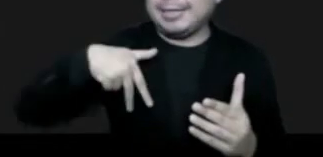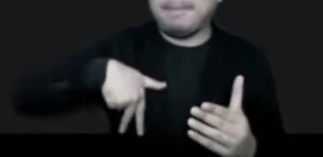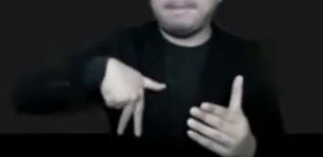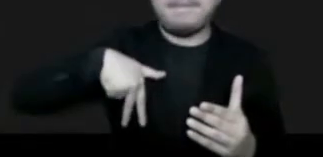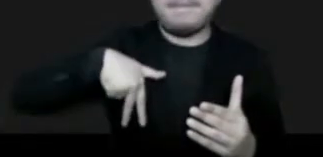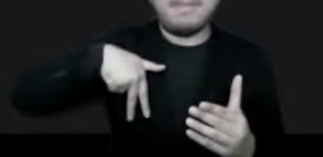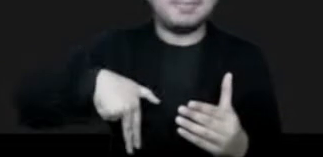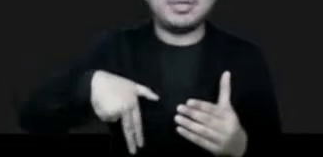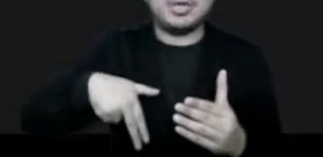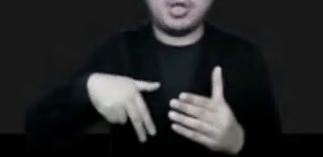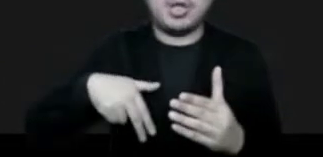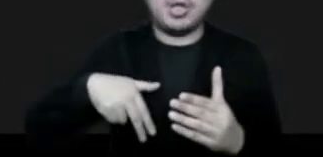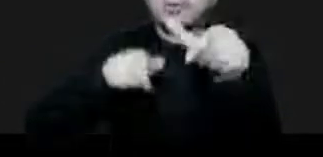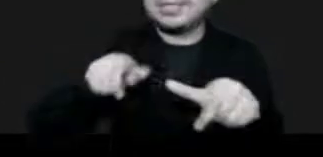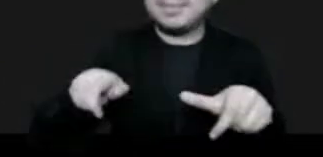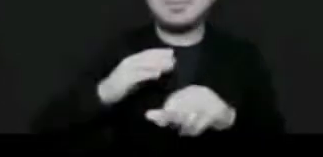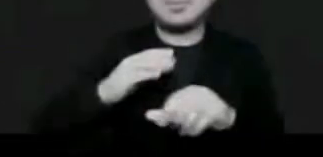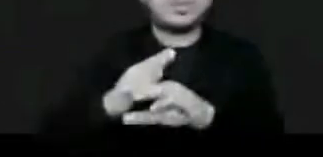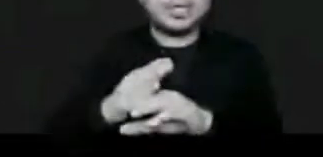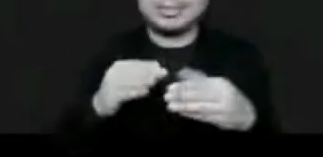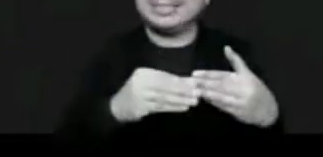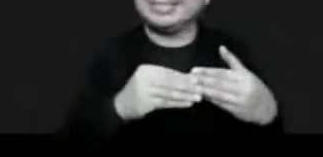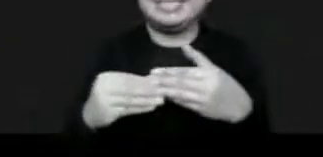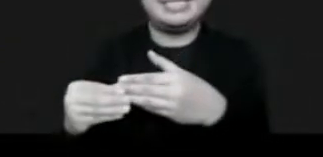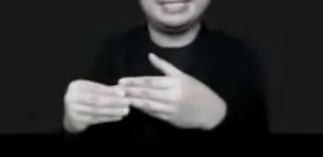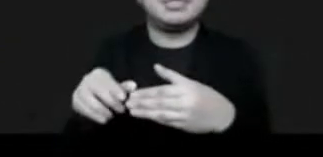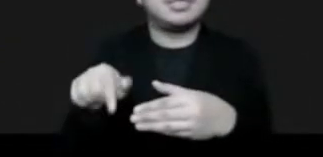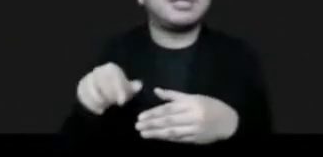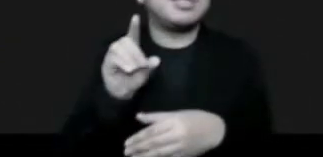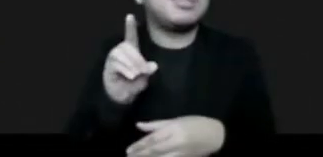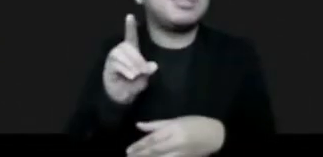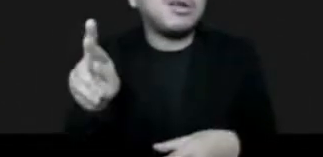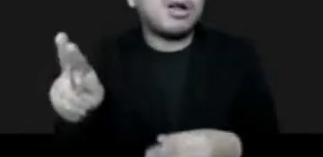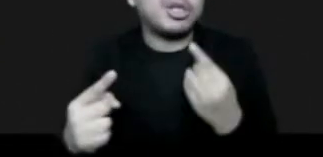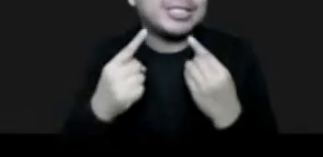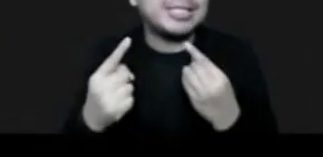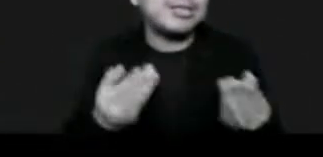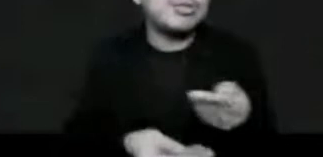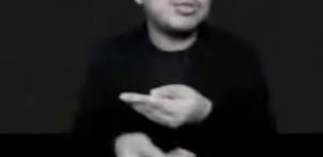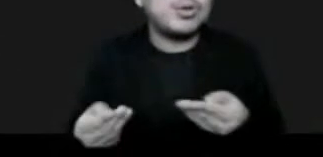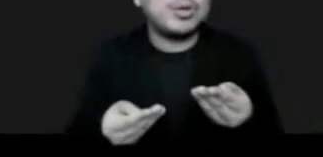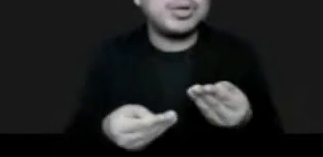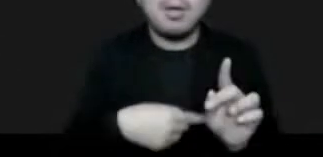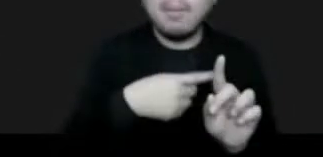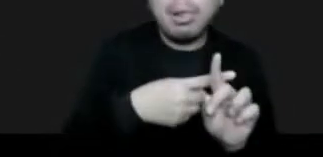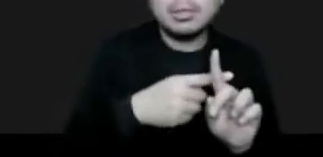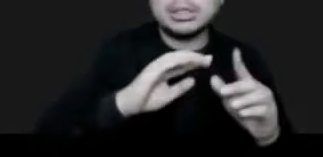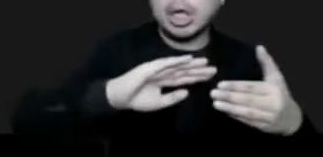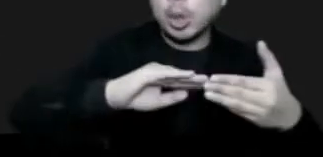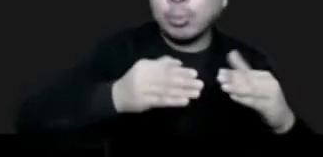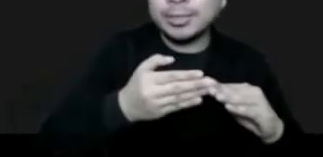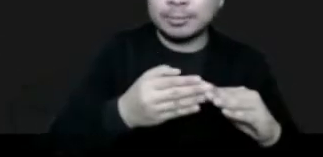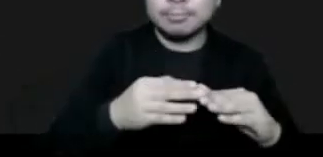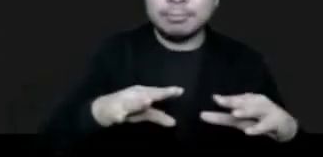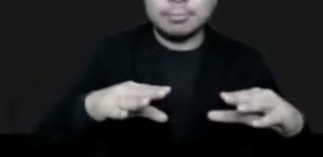in disability issues. Also, communities are putting effort to take all necessary measures to ensure that there